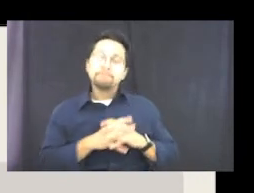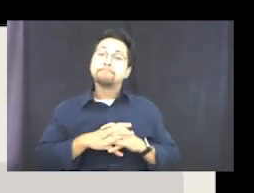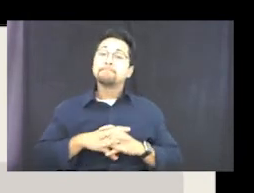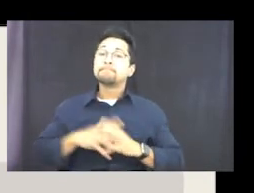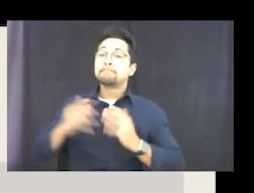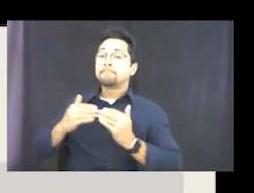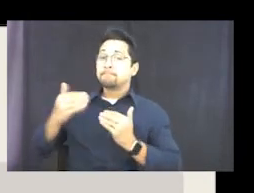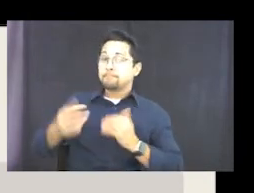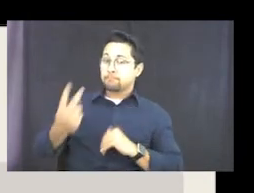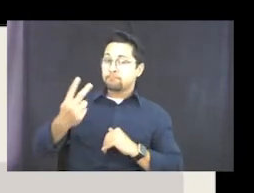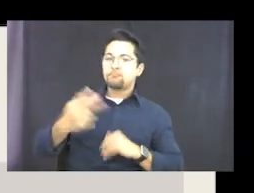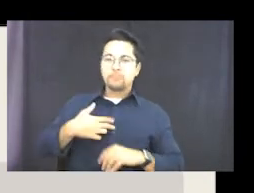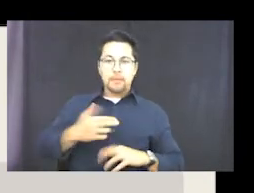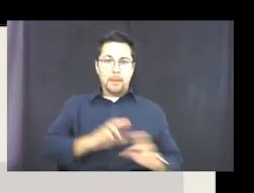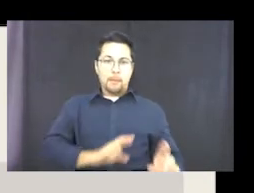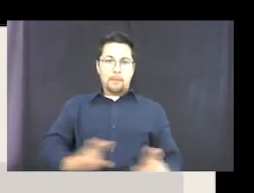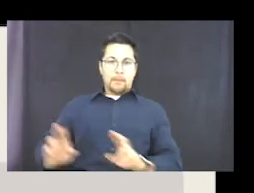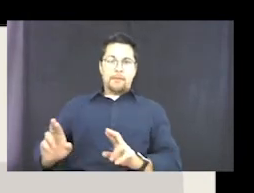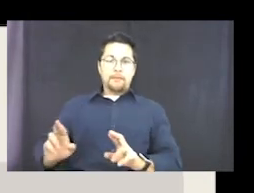Step 2 is prepare.